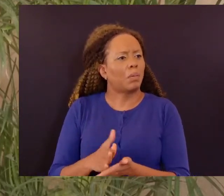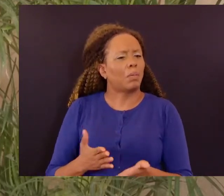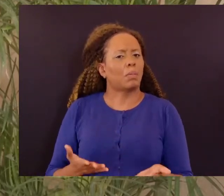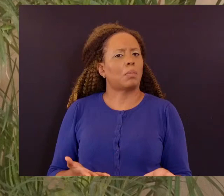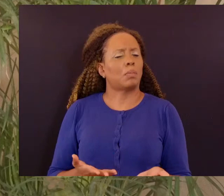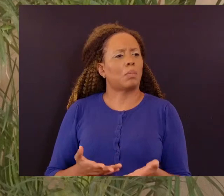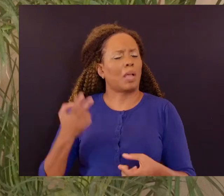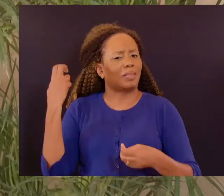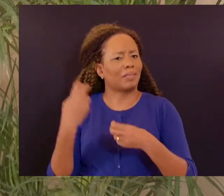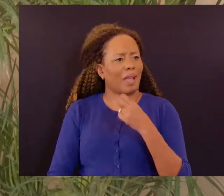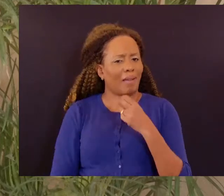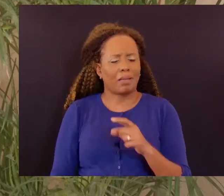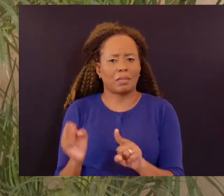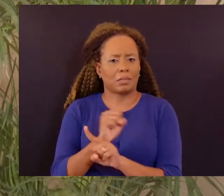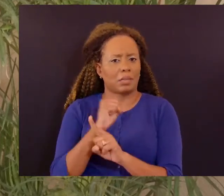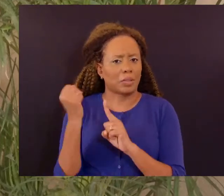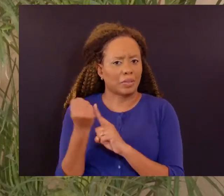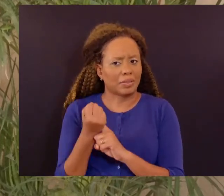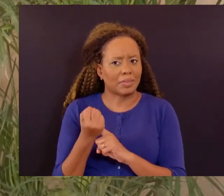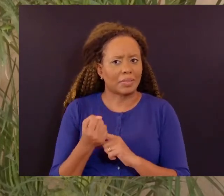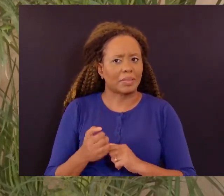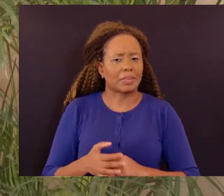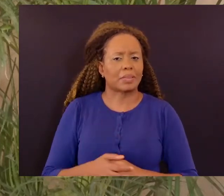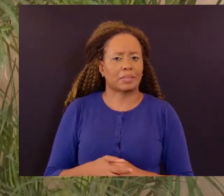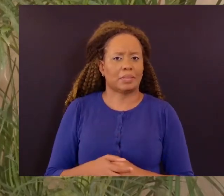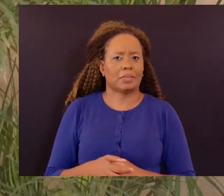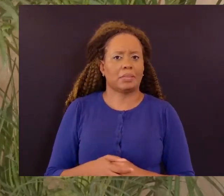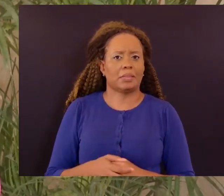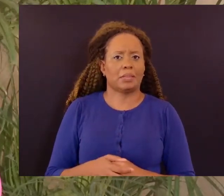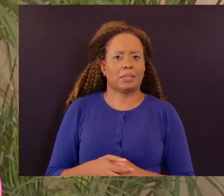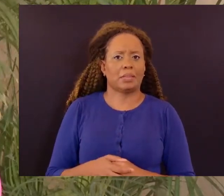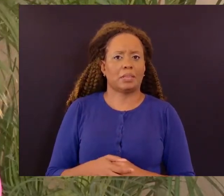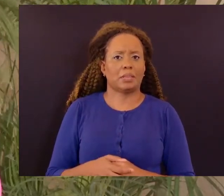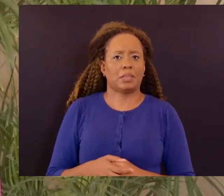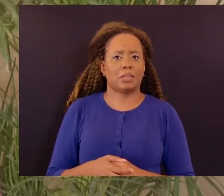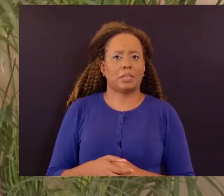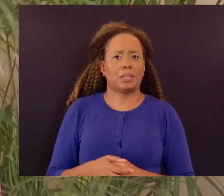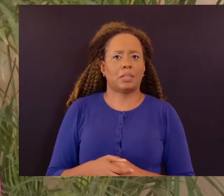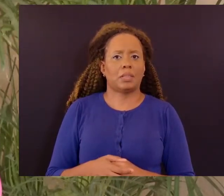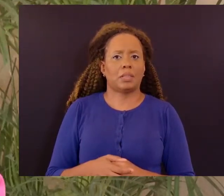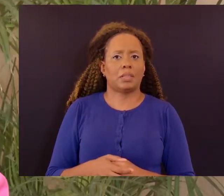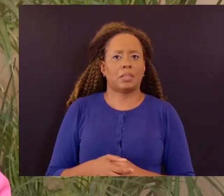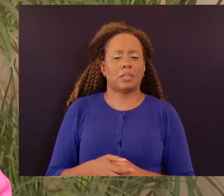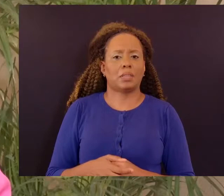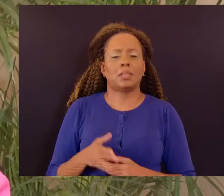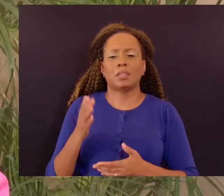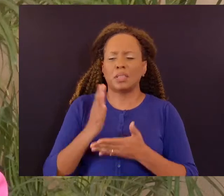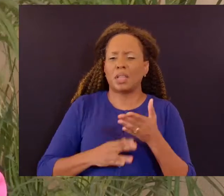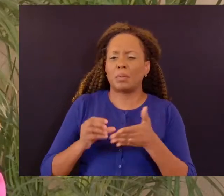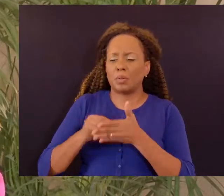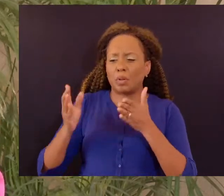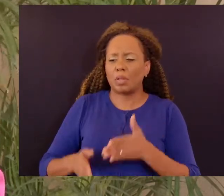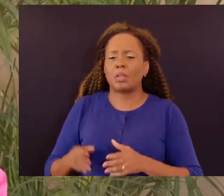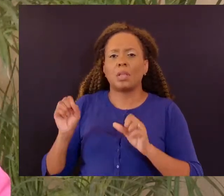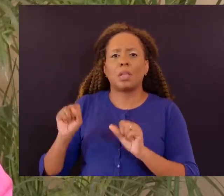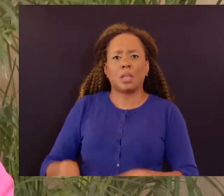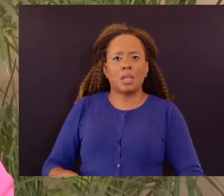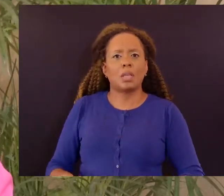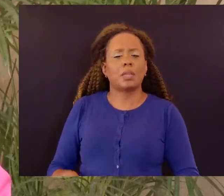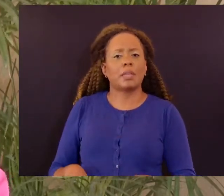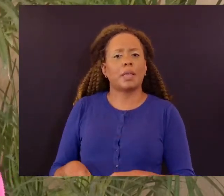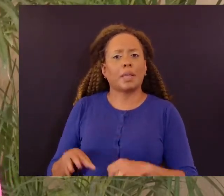difficult situation that there are allocated students who can move on, but there are also allocated students who